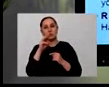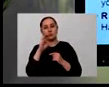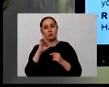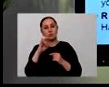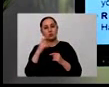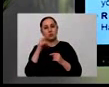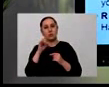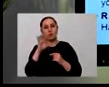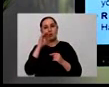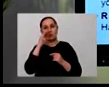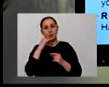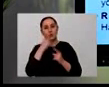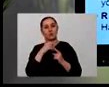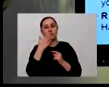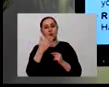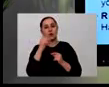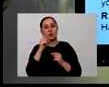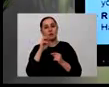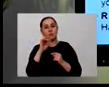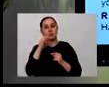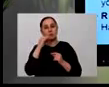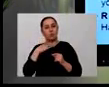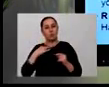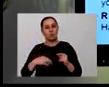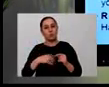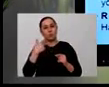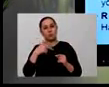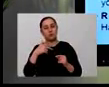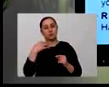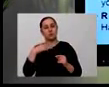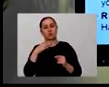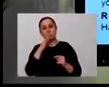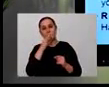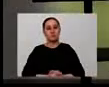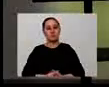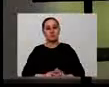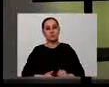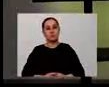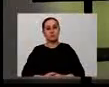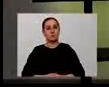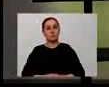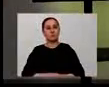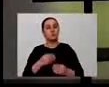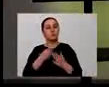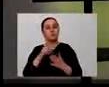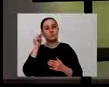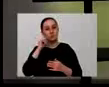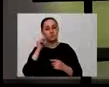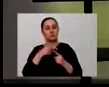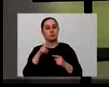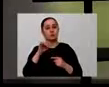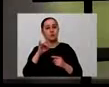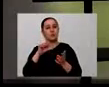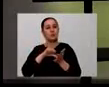so'ngra otalik va Hakimbeyning o'g'li 30-40 yoshlarda. Aziz o'quvchilar,